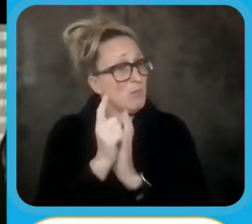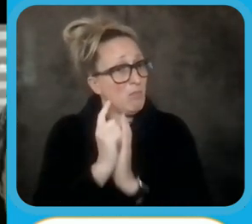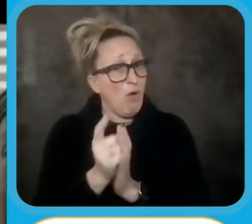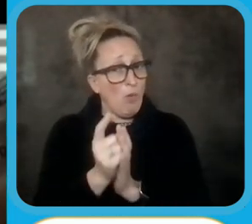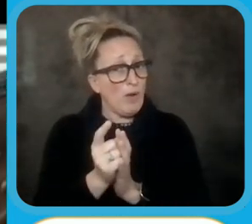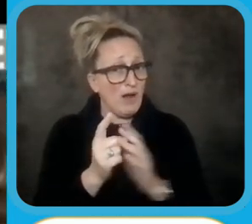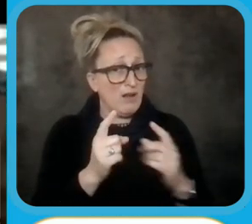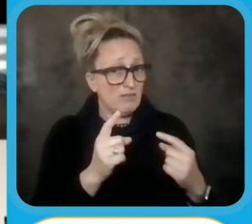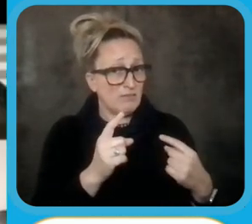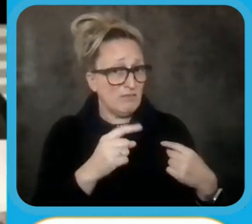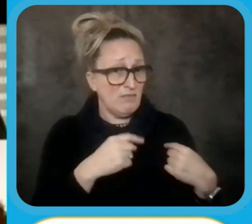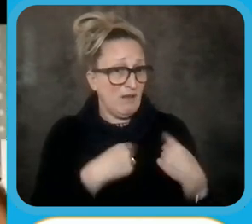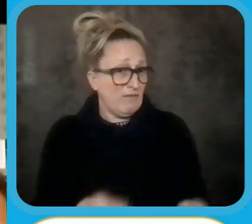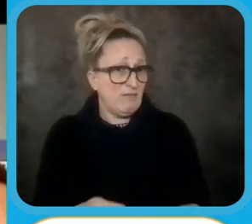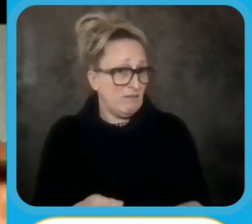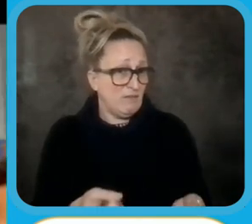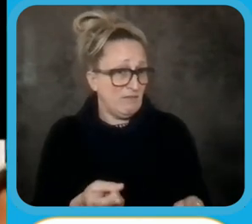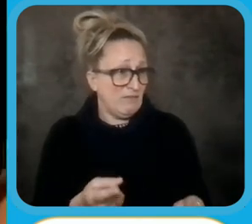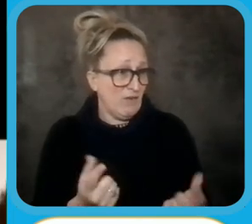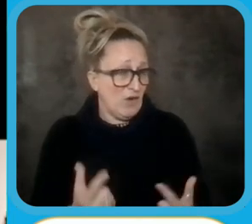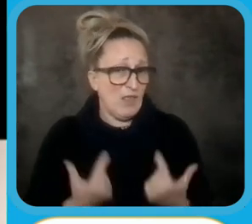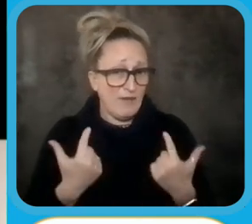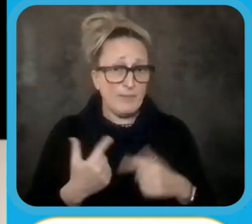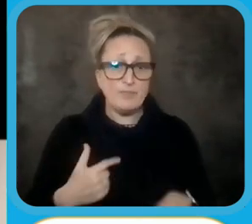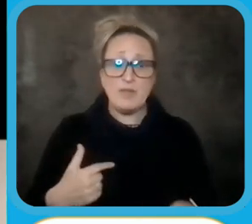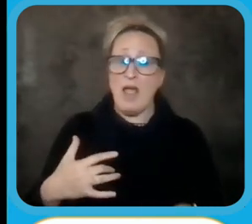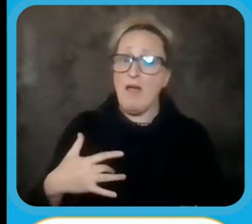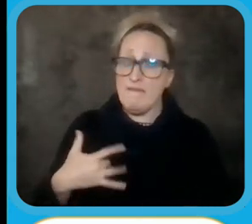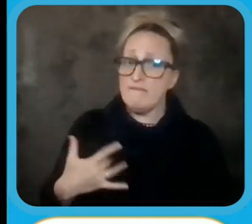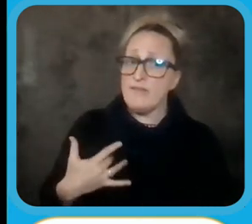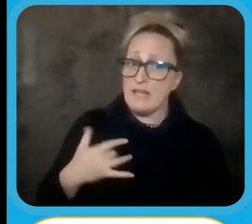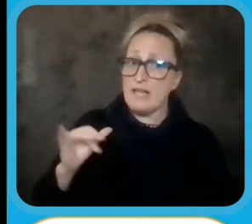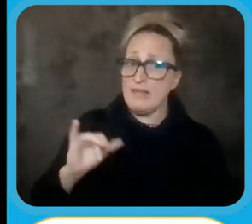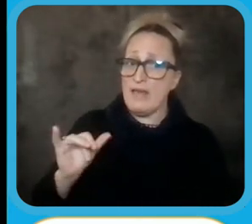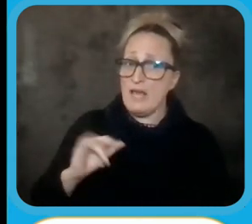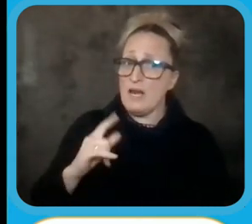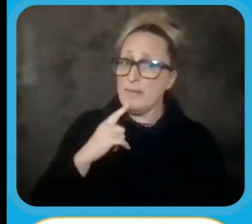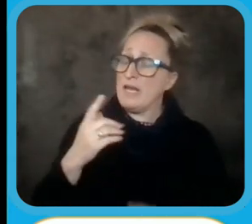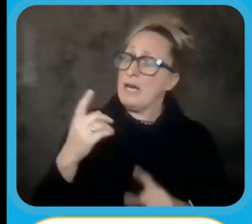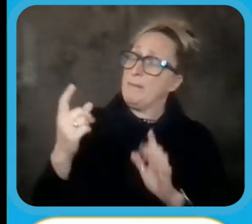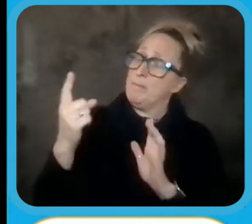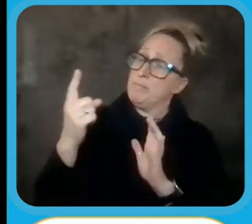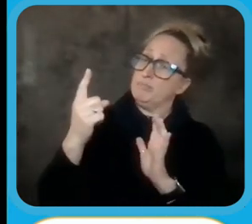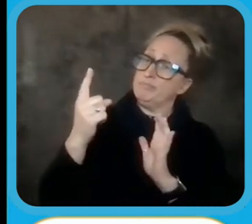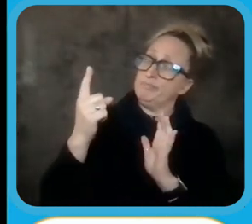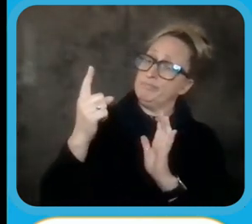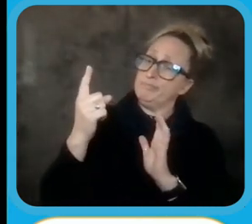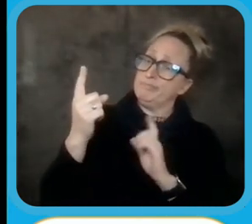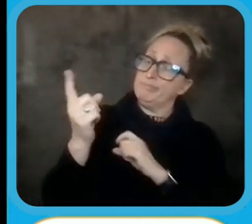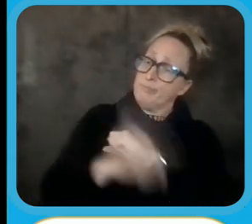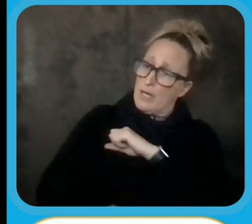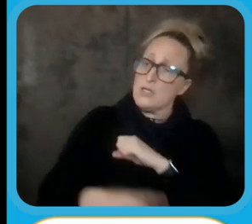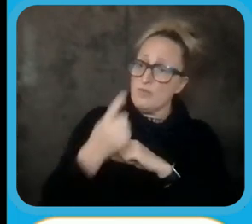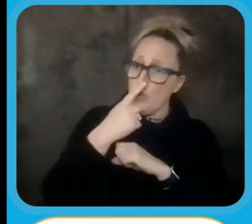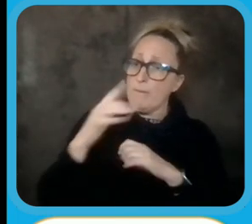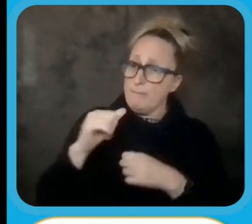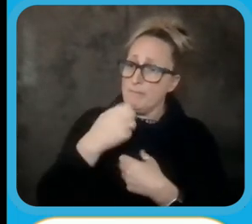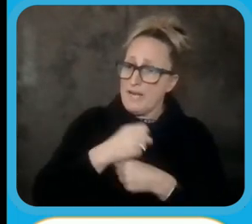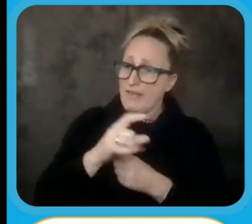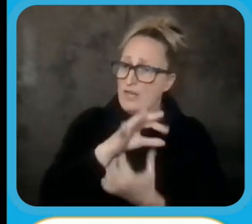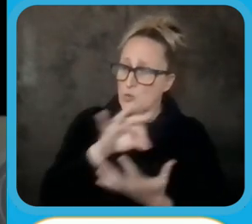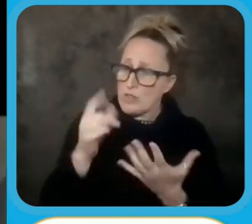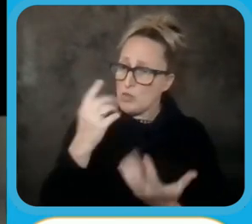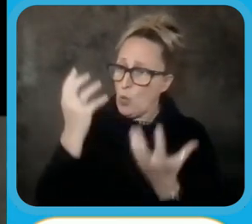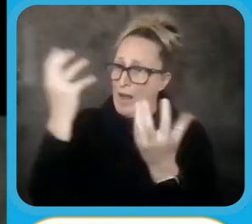I think, of I, all of our lives. I'm feeling that I am getting like punished for making that choice give, to go